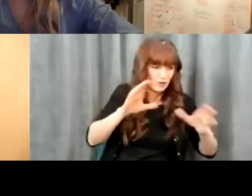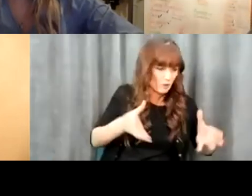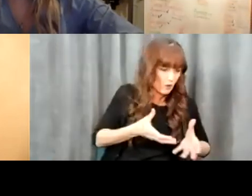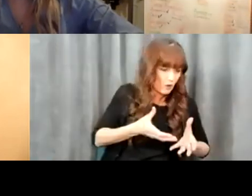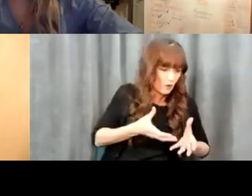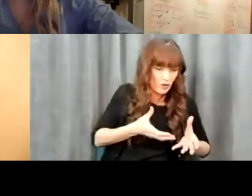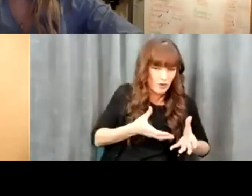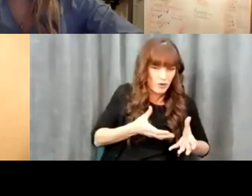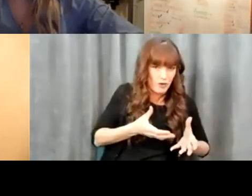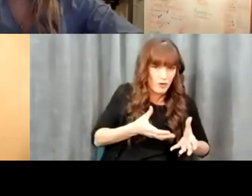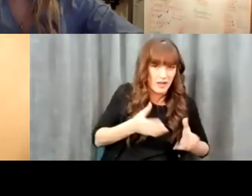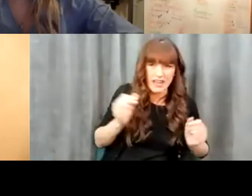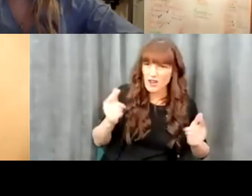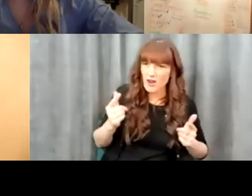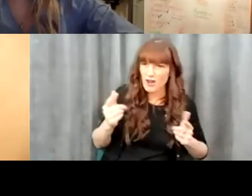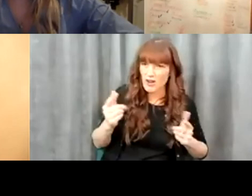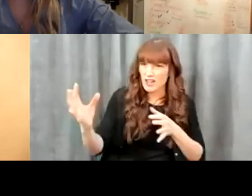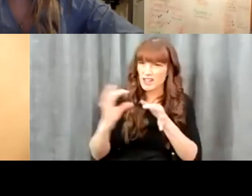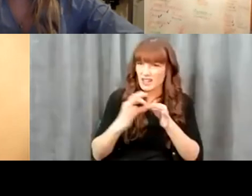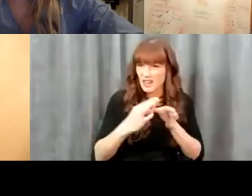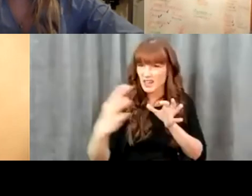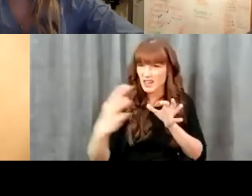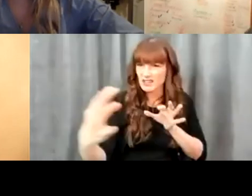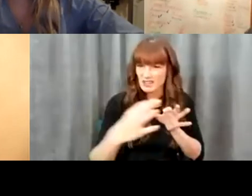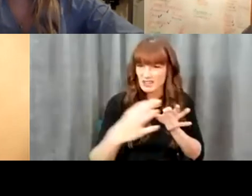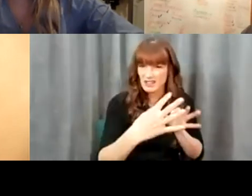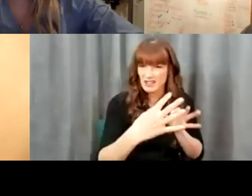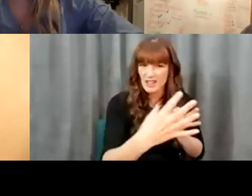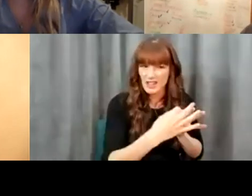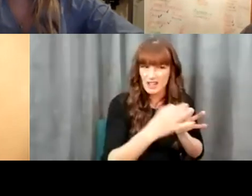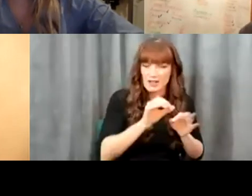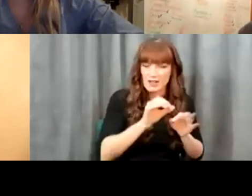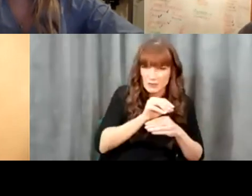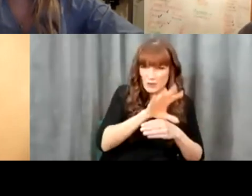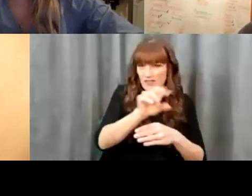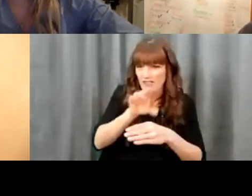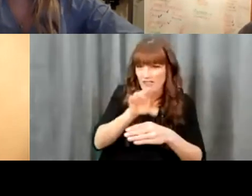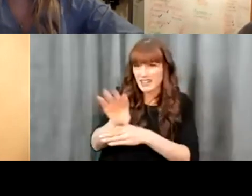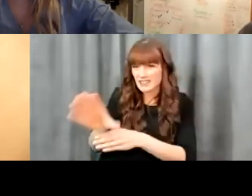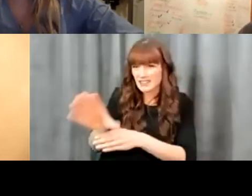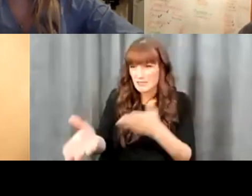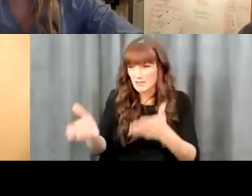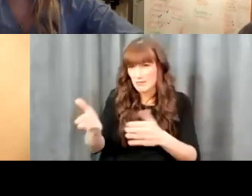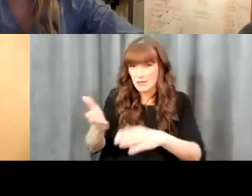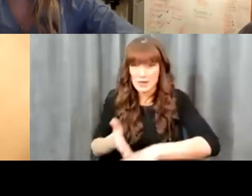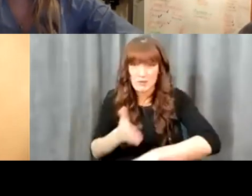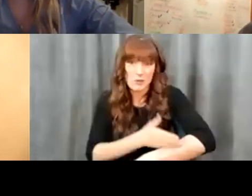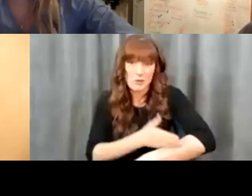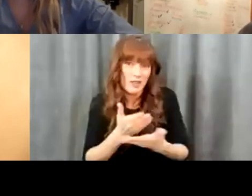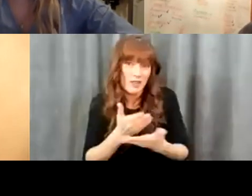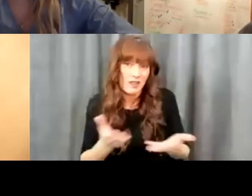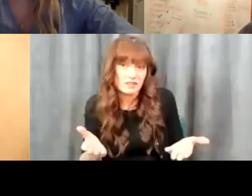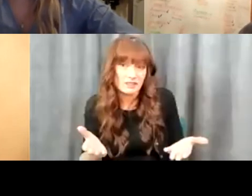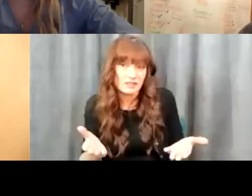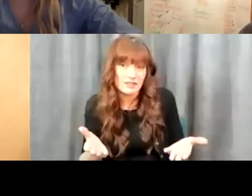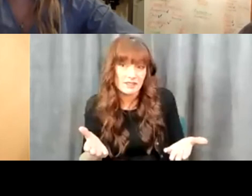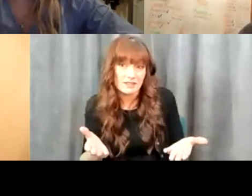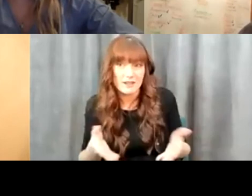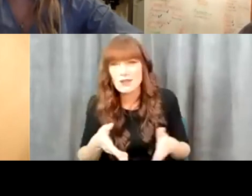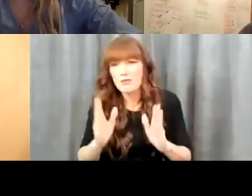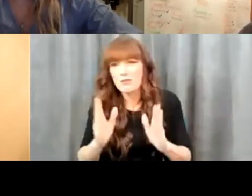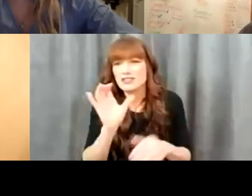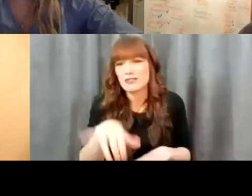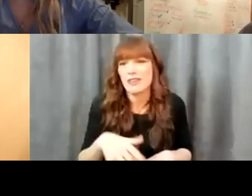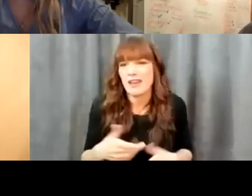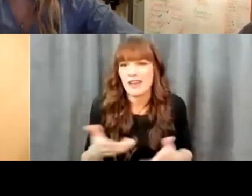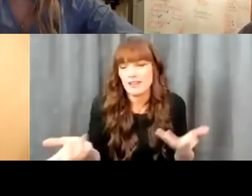thus to connect us across those experiences, and thus to affect them and improve things and make things better. And so write